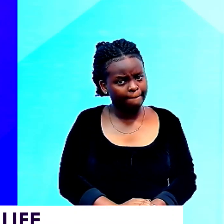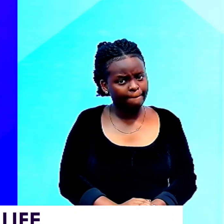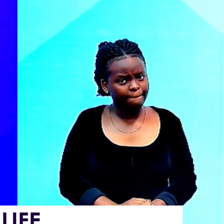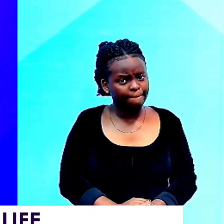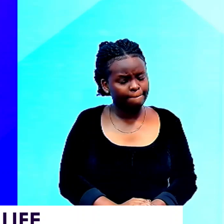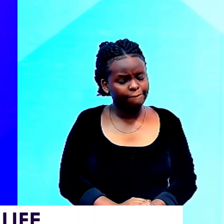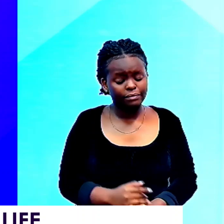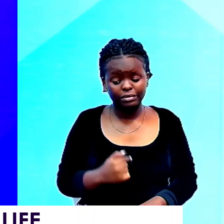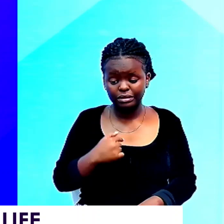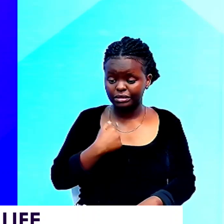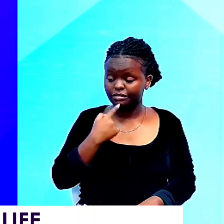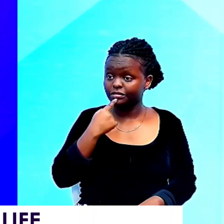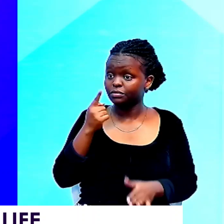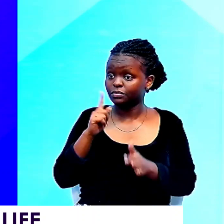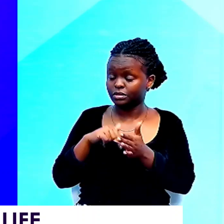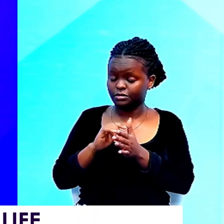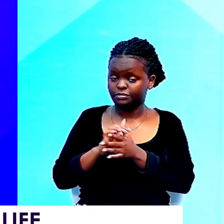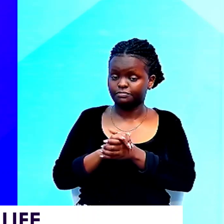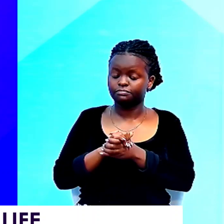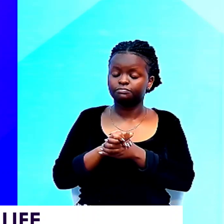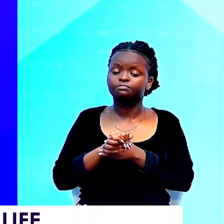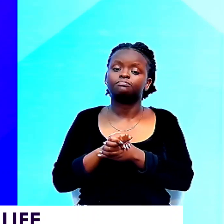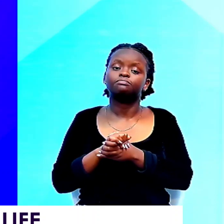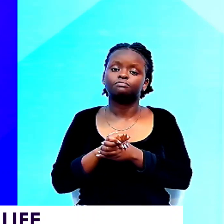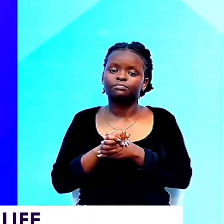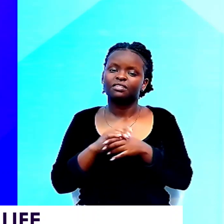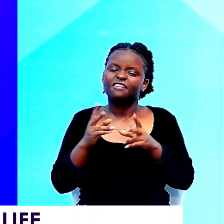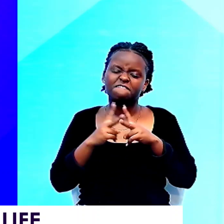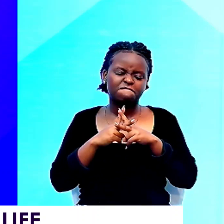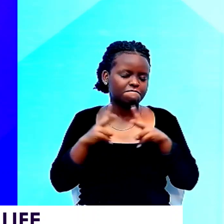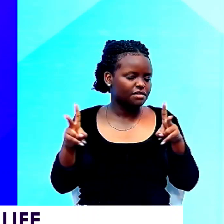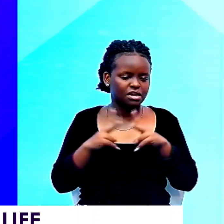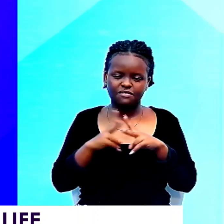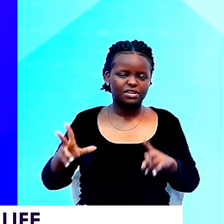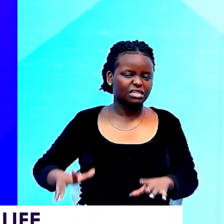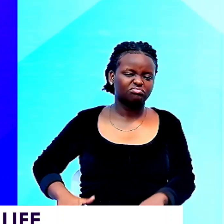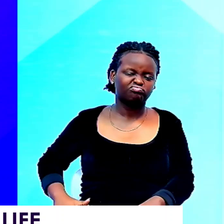I would describe it like this: very arrogant,